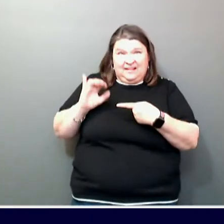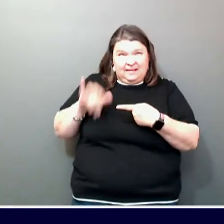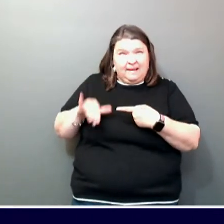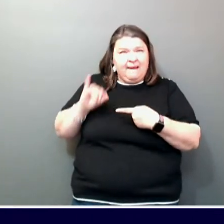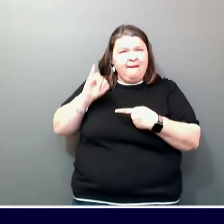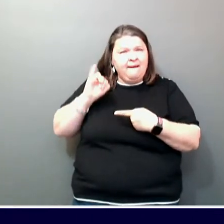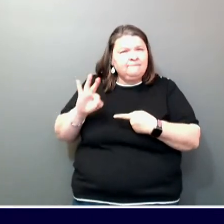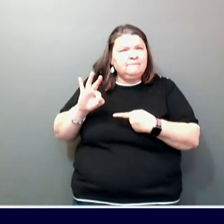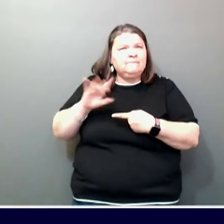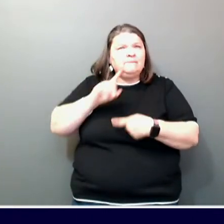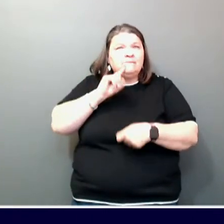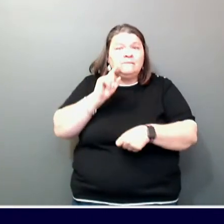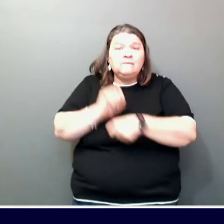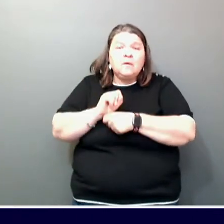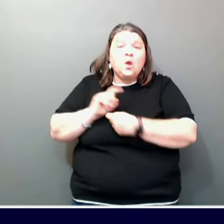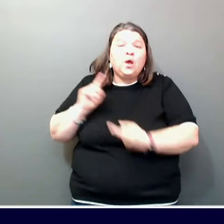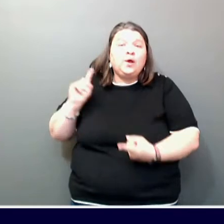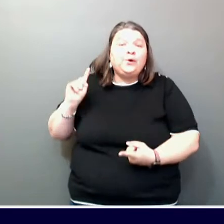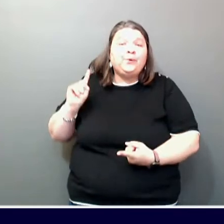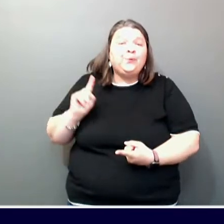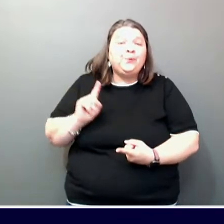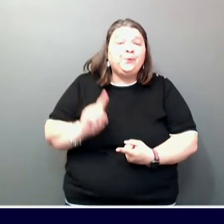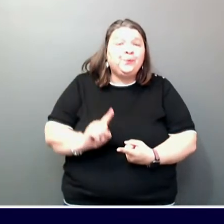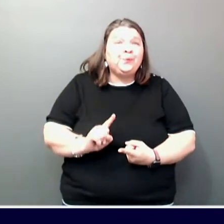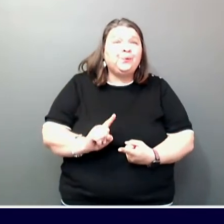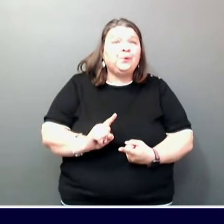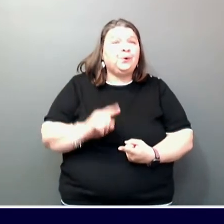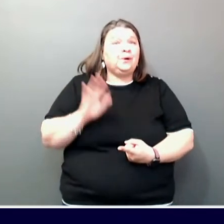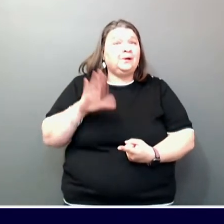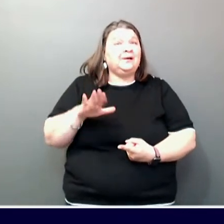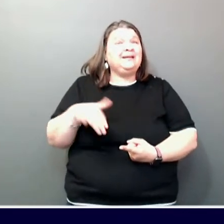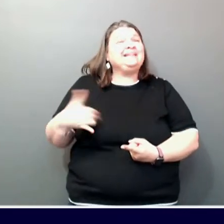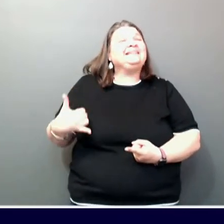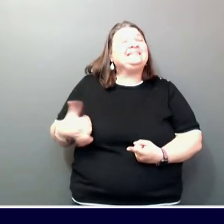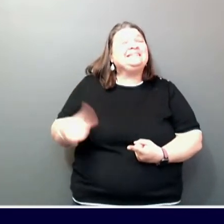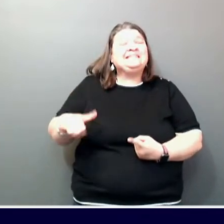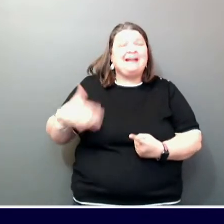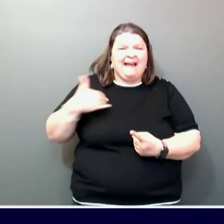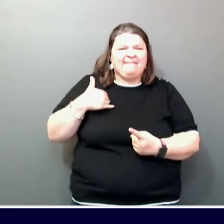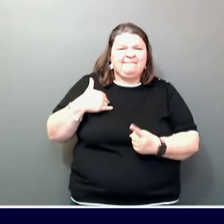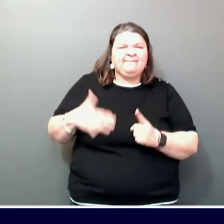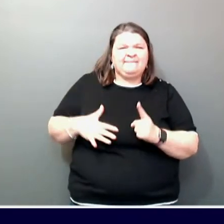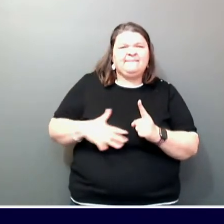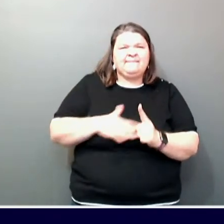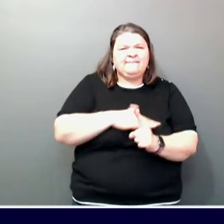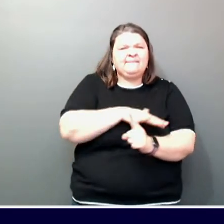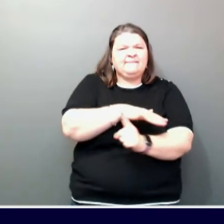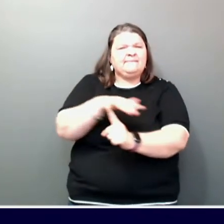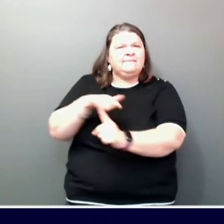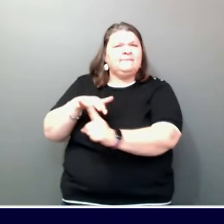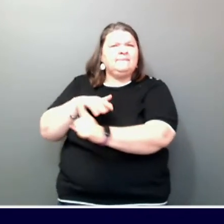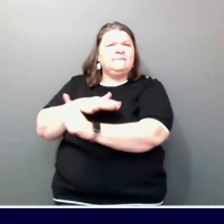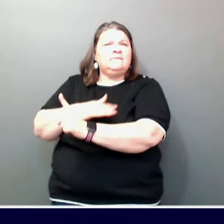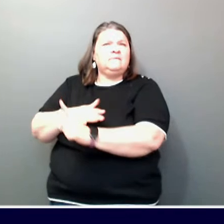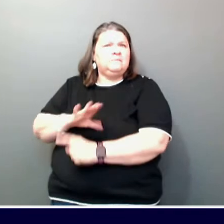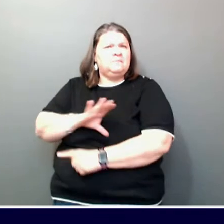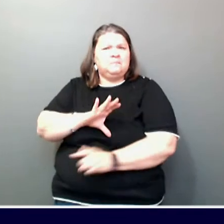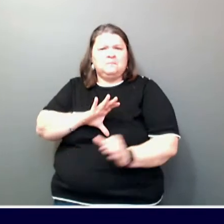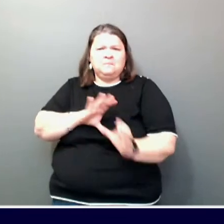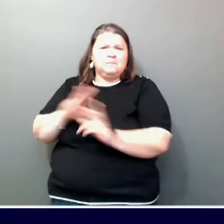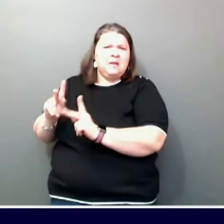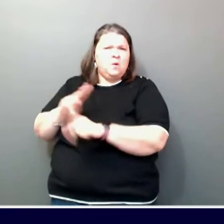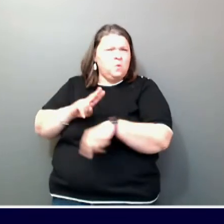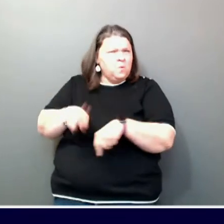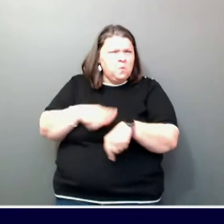balance those two things? And what's your messaging on that? Yeah. One thing that differentiates, and Commissioner, welcome, please weigh in on this